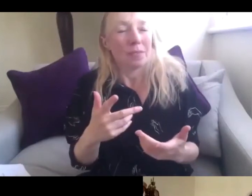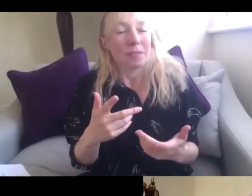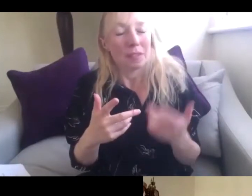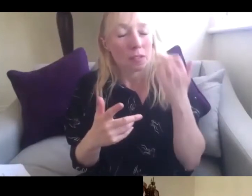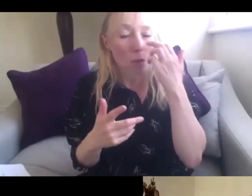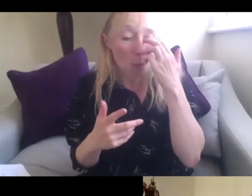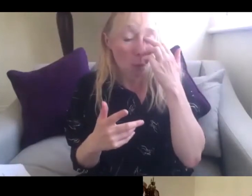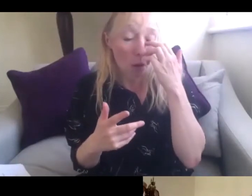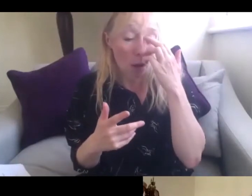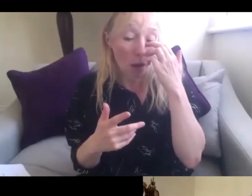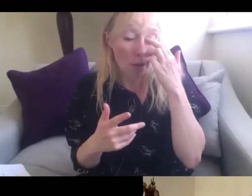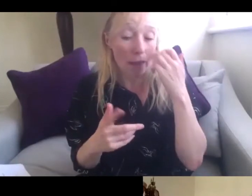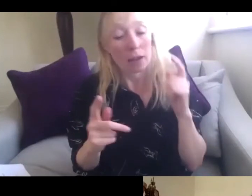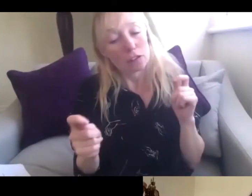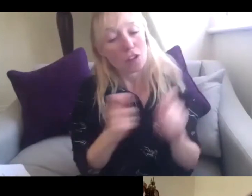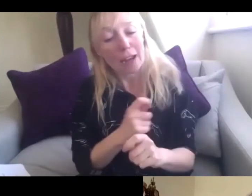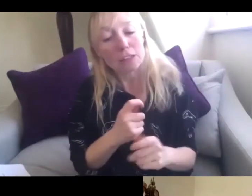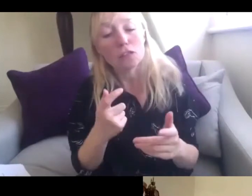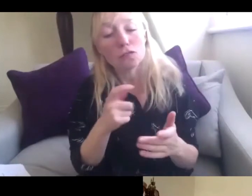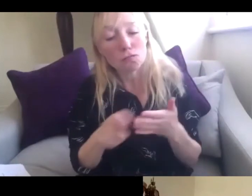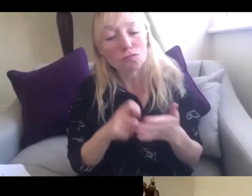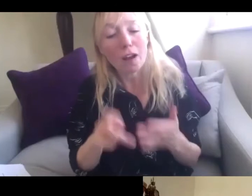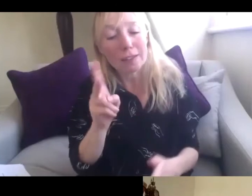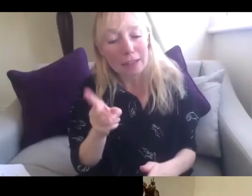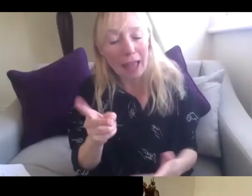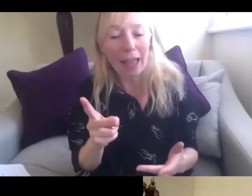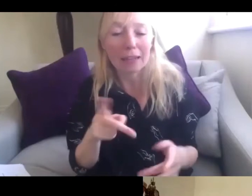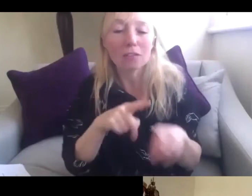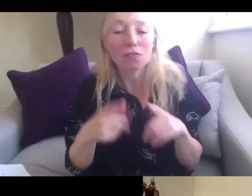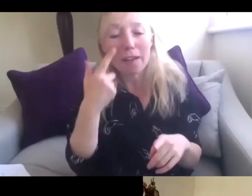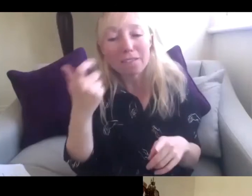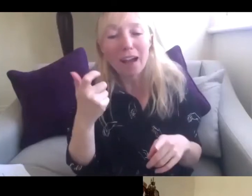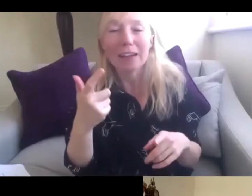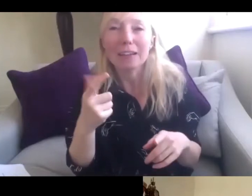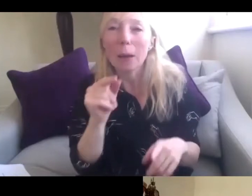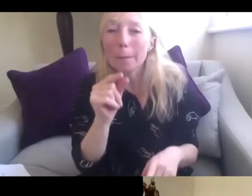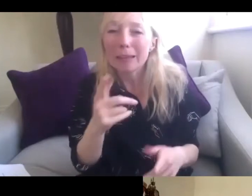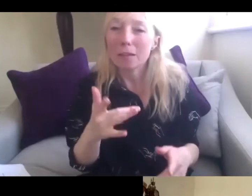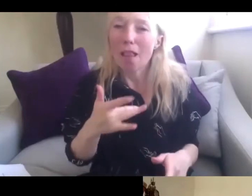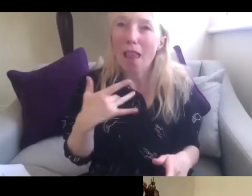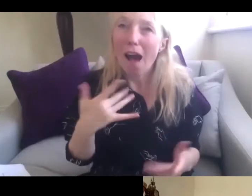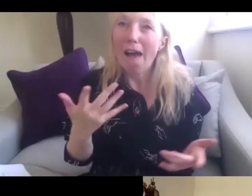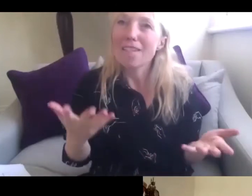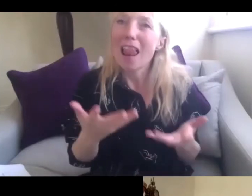it, trying to find, little bits of light and of life and like a